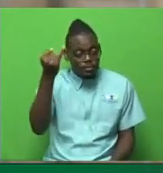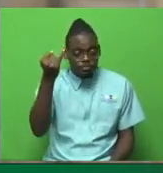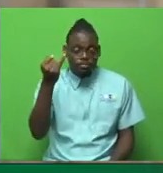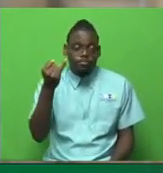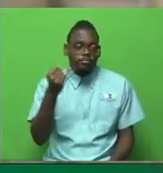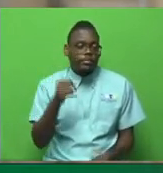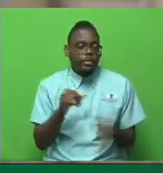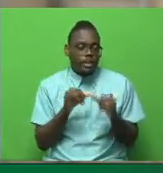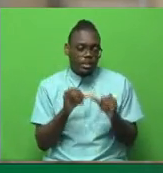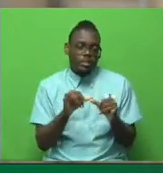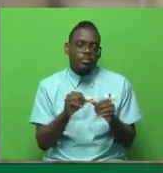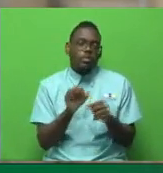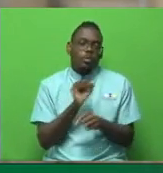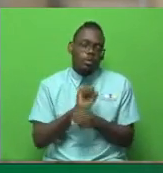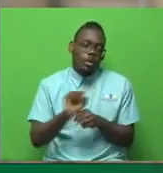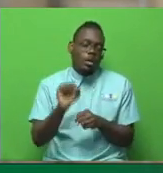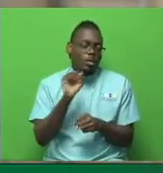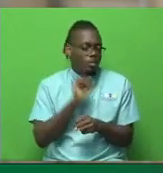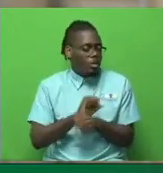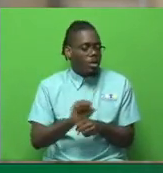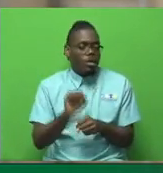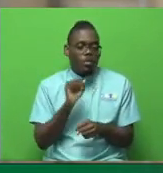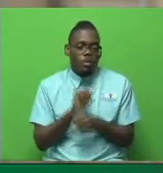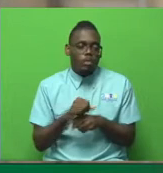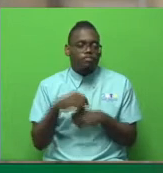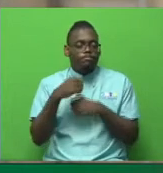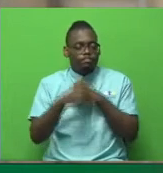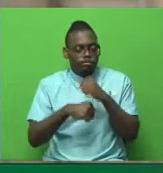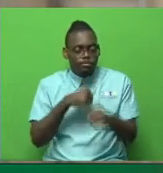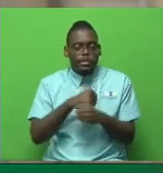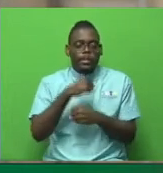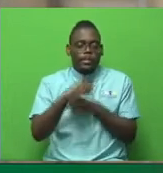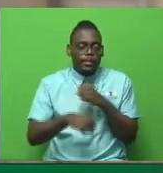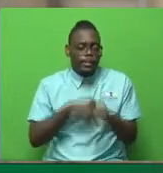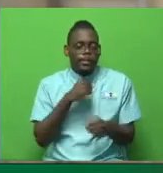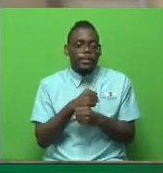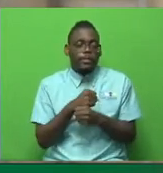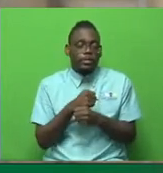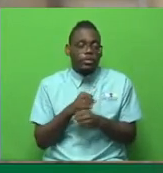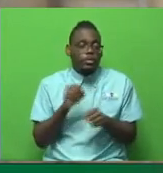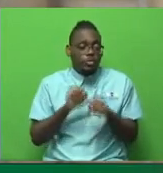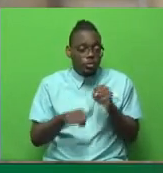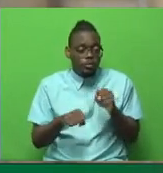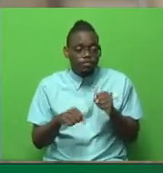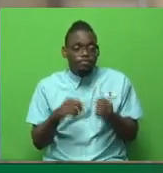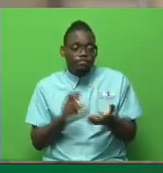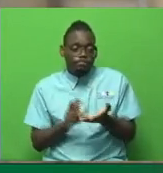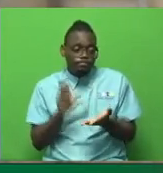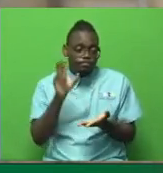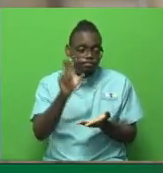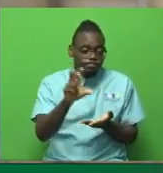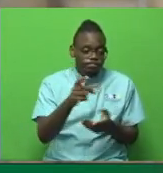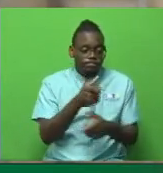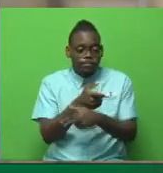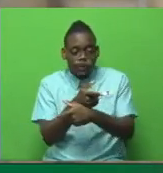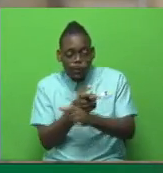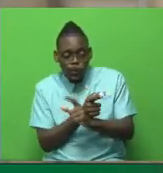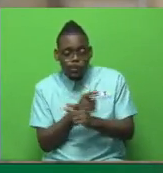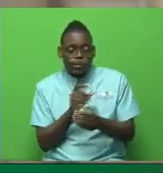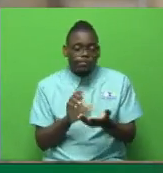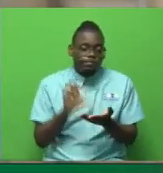it gives an opportunity one to pay off debts and also to increase savings before retirement